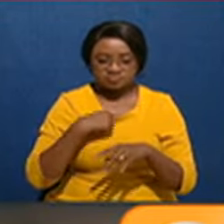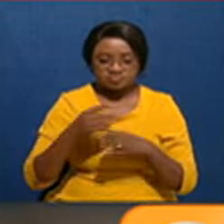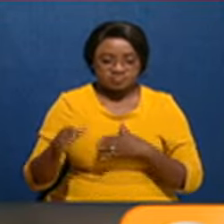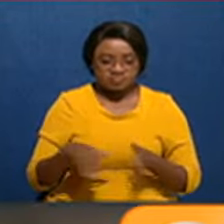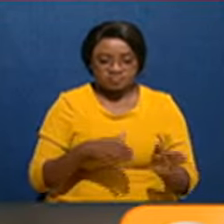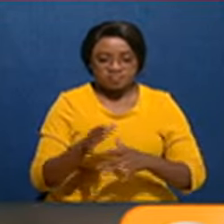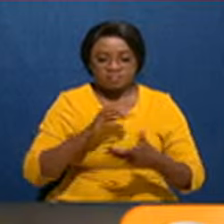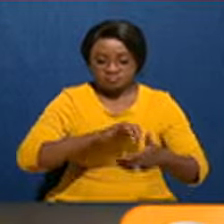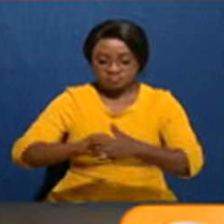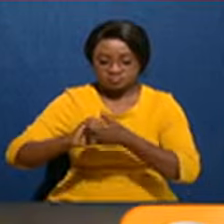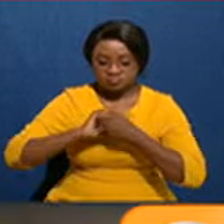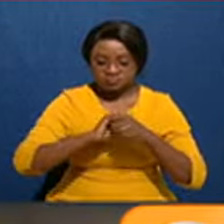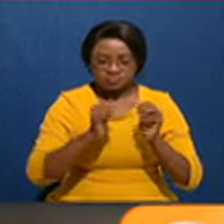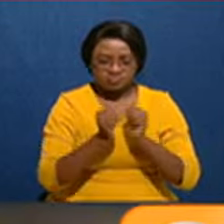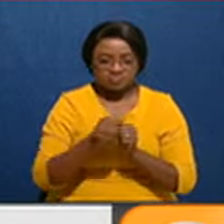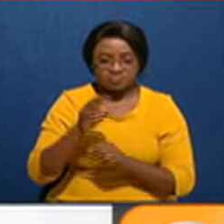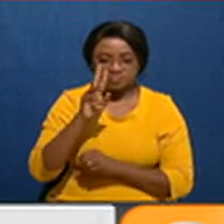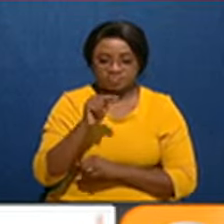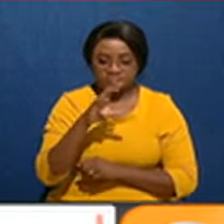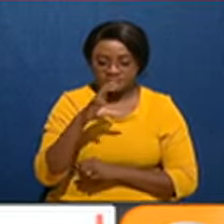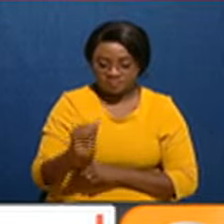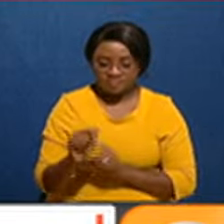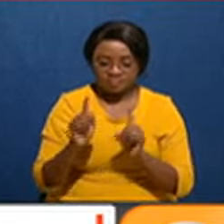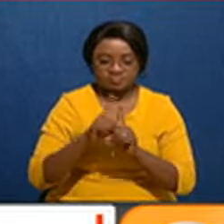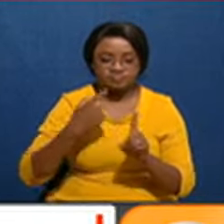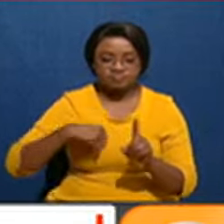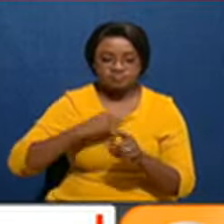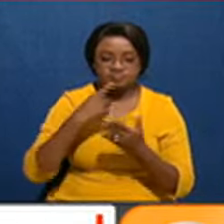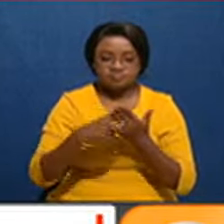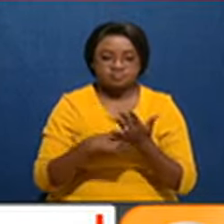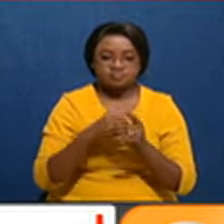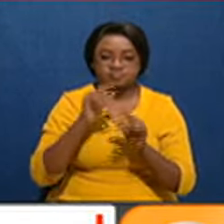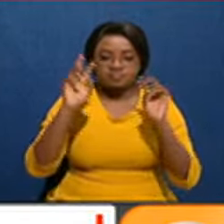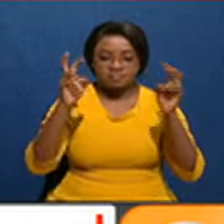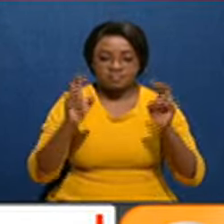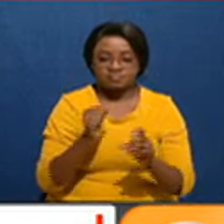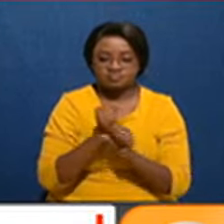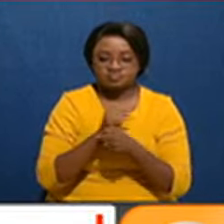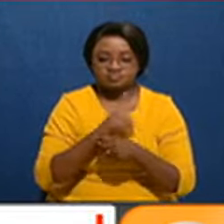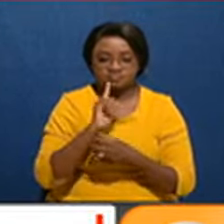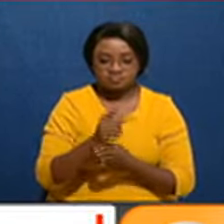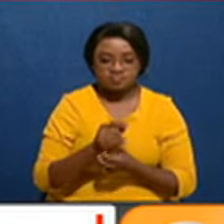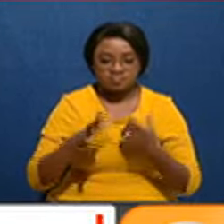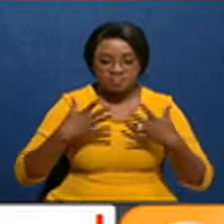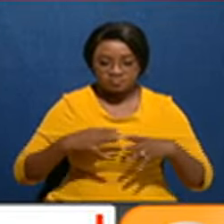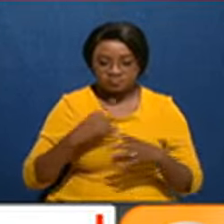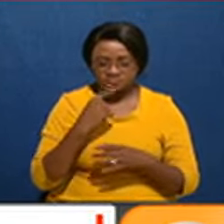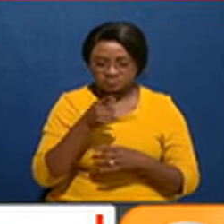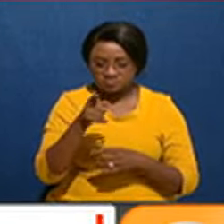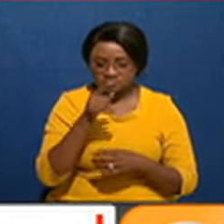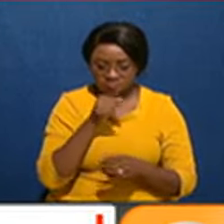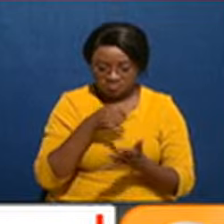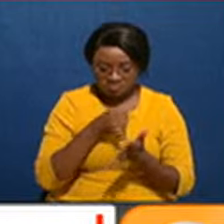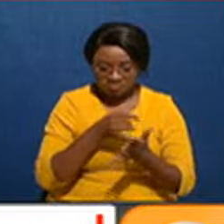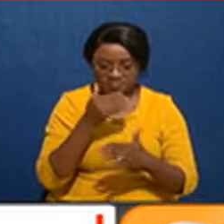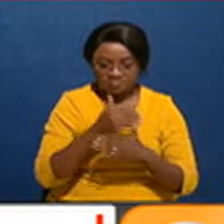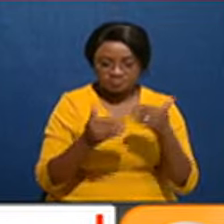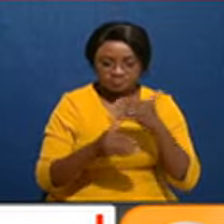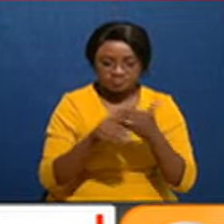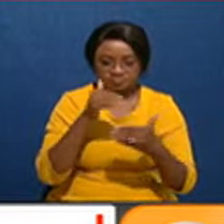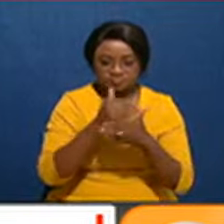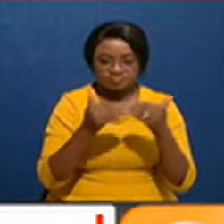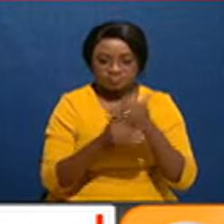with the NCA. And we have talked about the issue of ensuring that even the people who carry out this construction, like